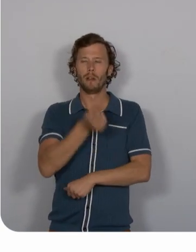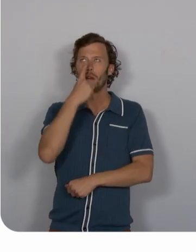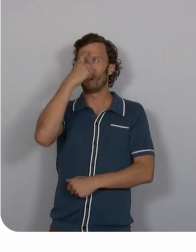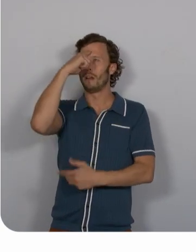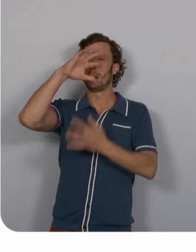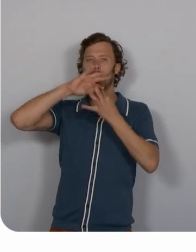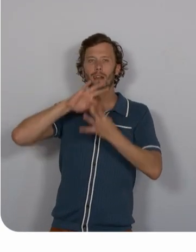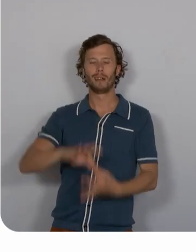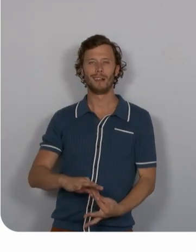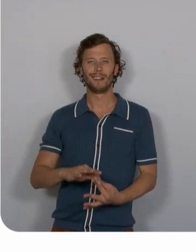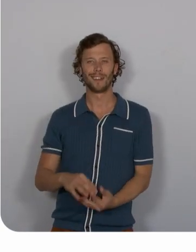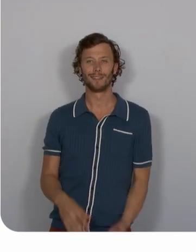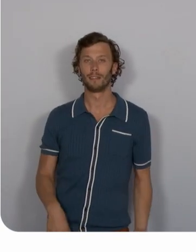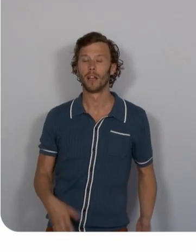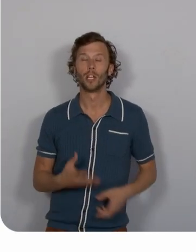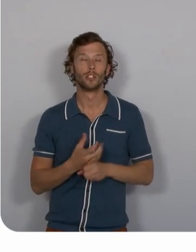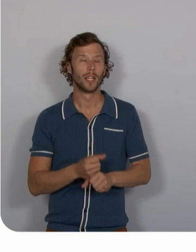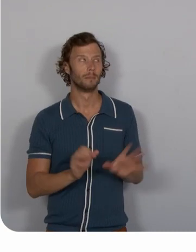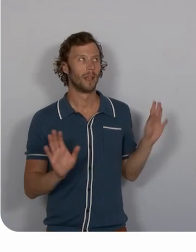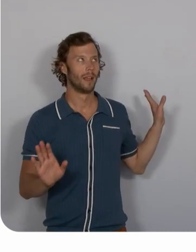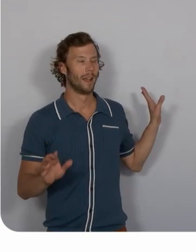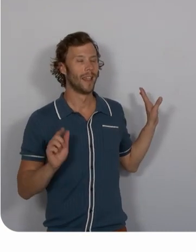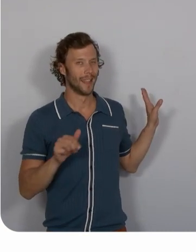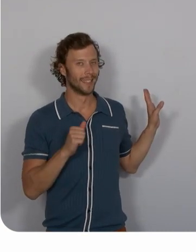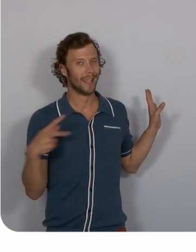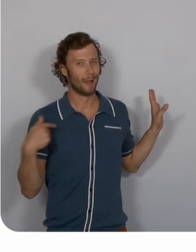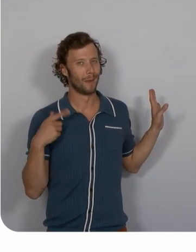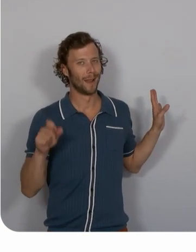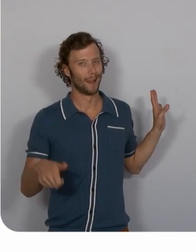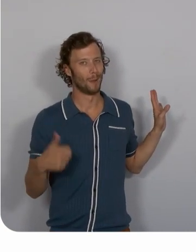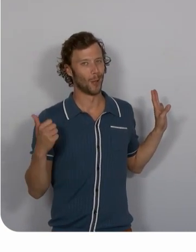me, this is the app I need most right now.